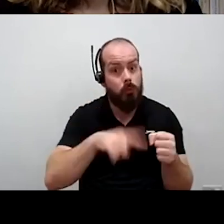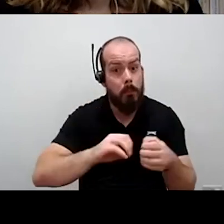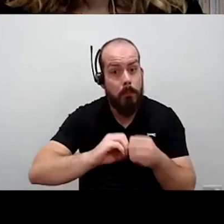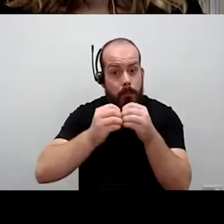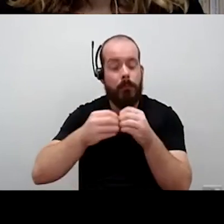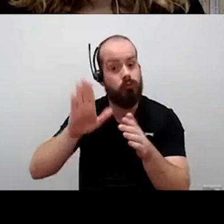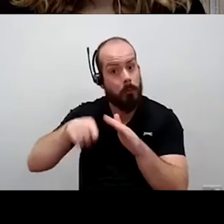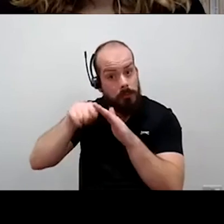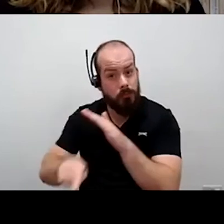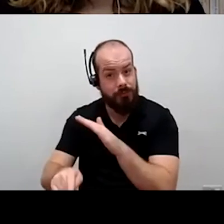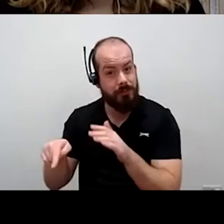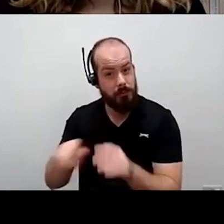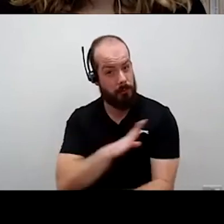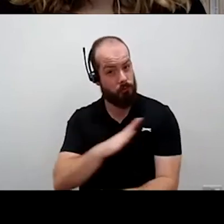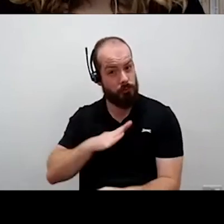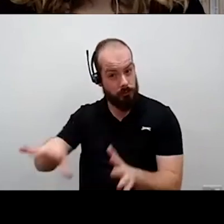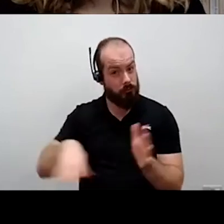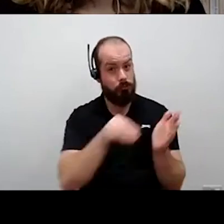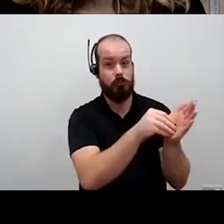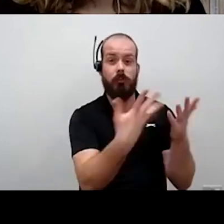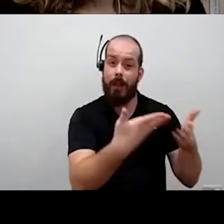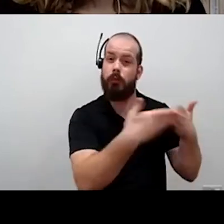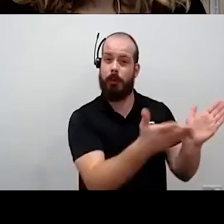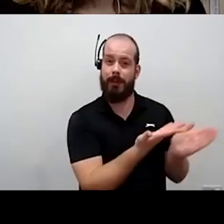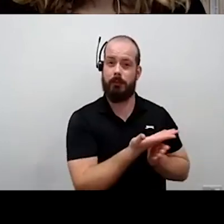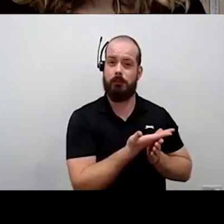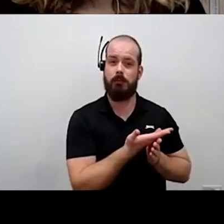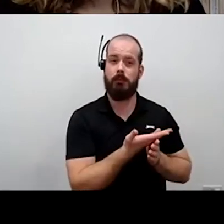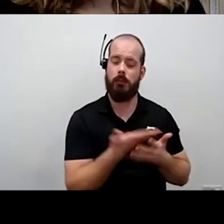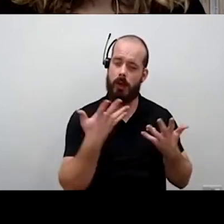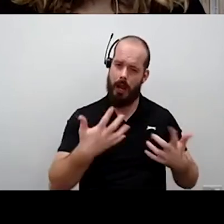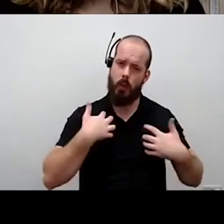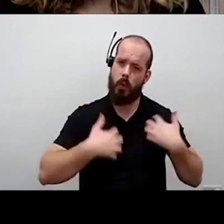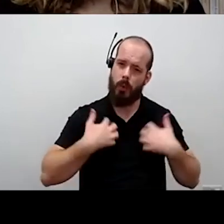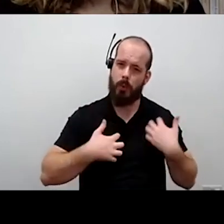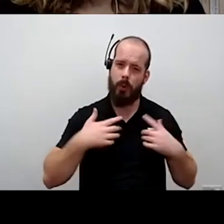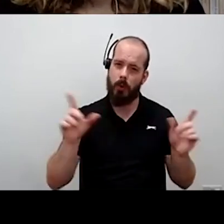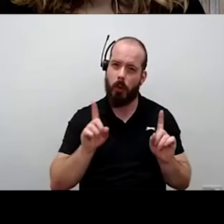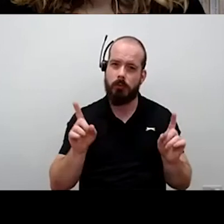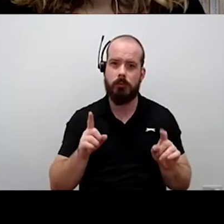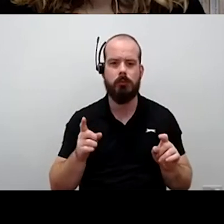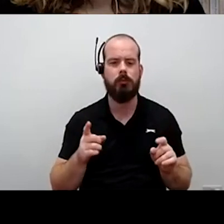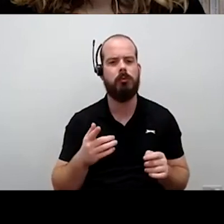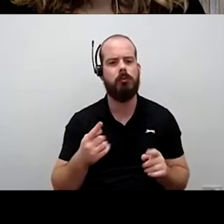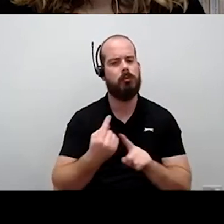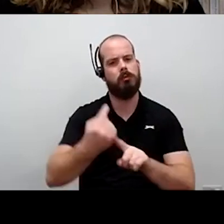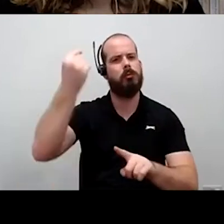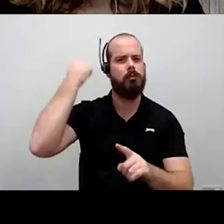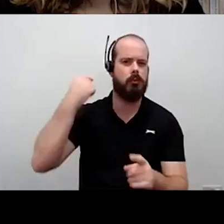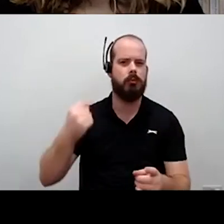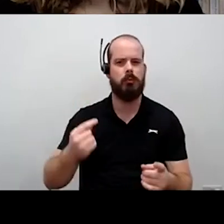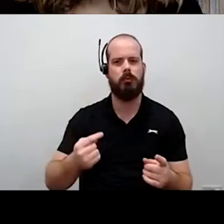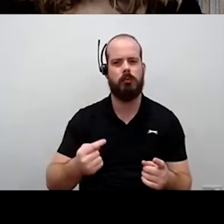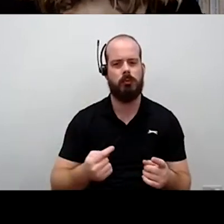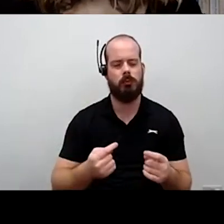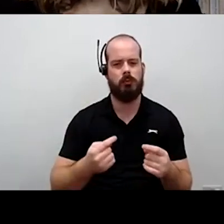economies of scale in large reactors, we're suddenly getting this really amazing story that somehow we abandon decades of economies of